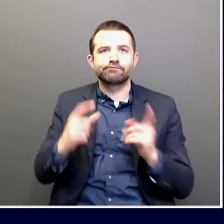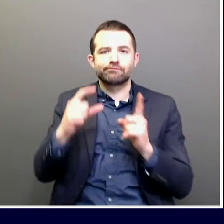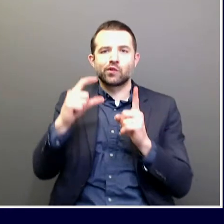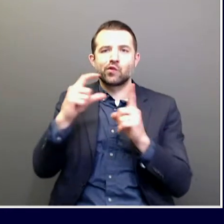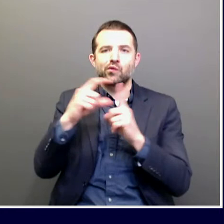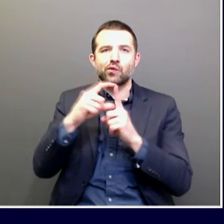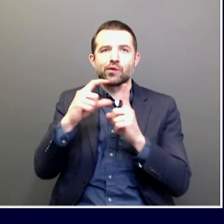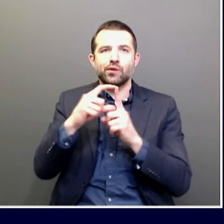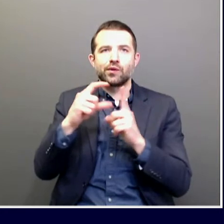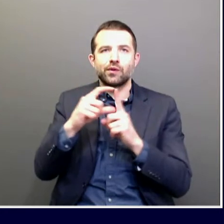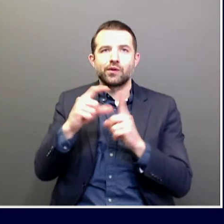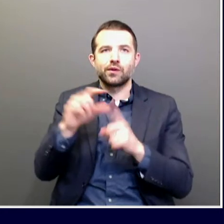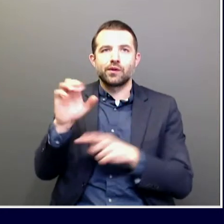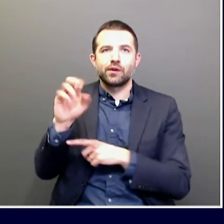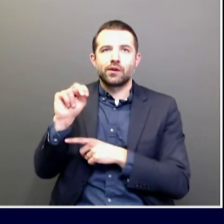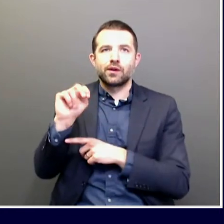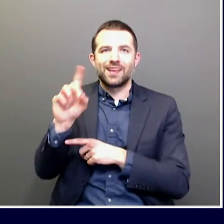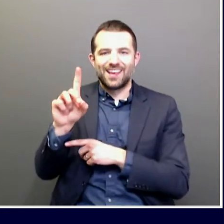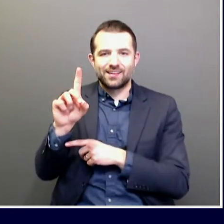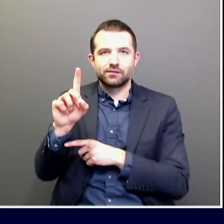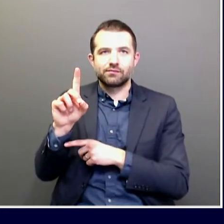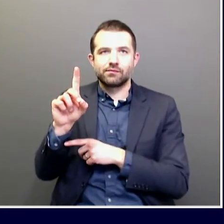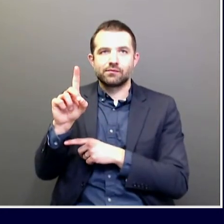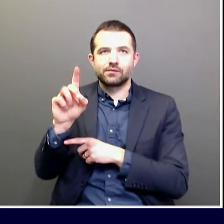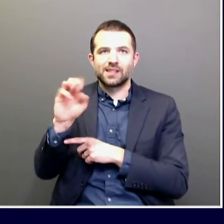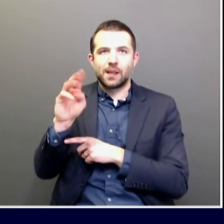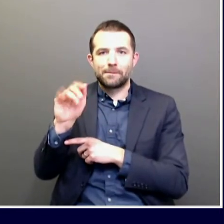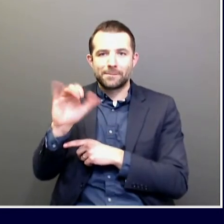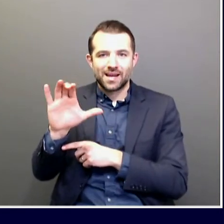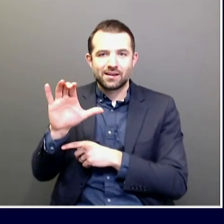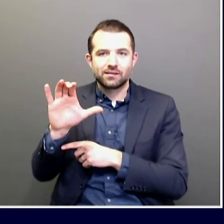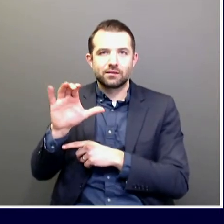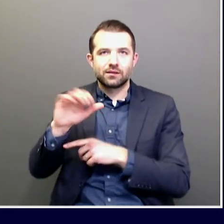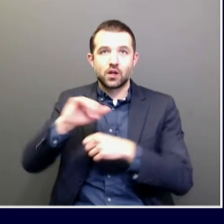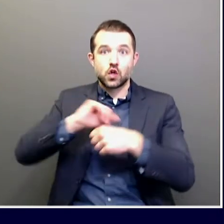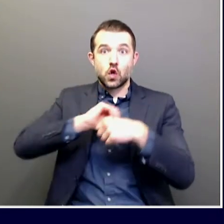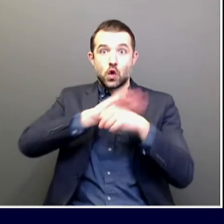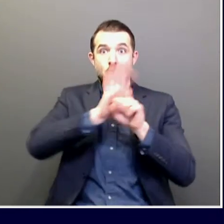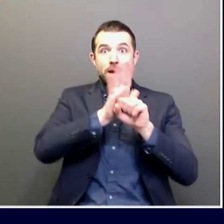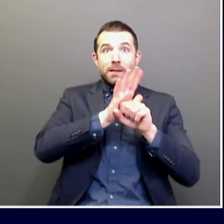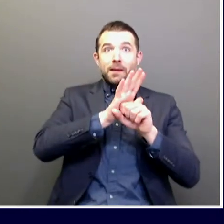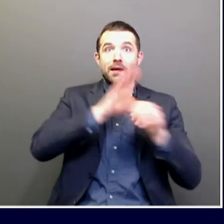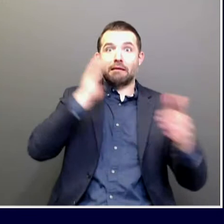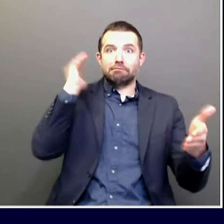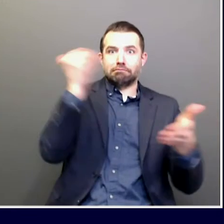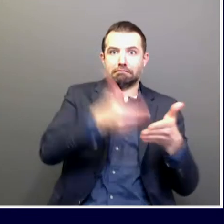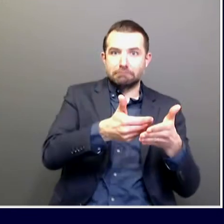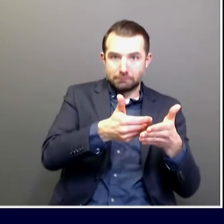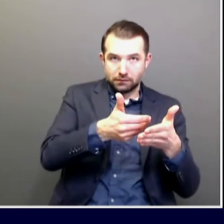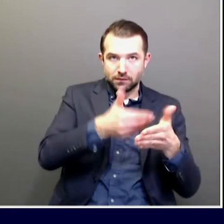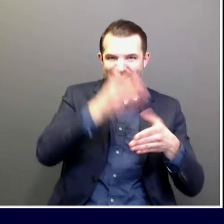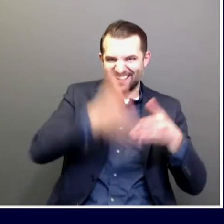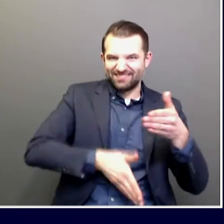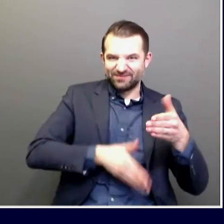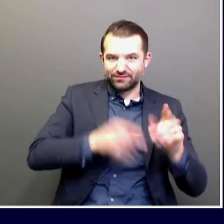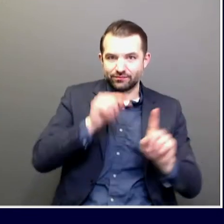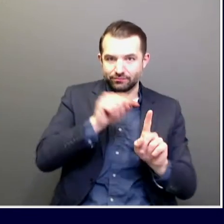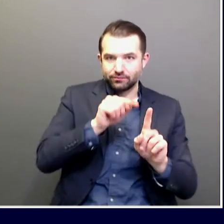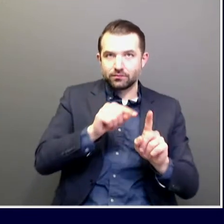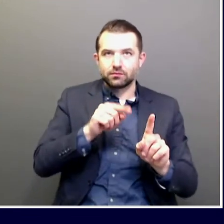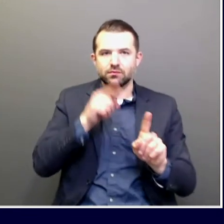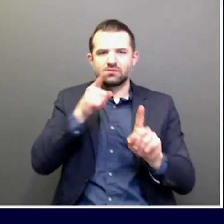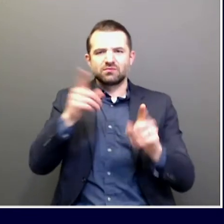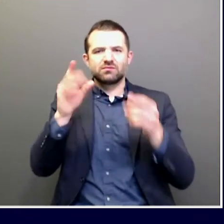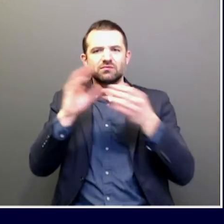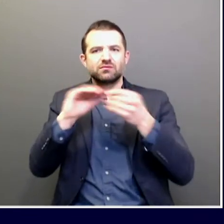sure thing, Brian. Now, of course, I'm not neither the commissioner nor I is in the prediction game. And so we